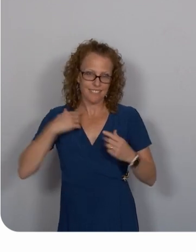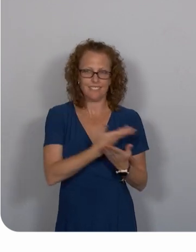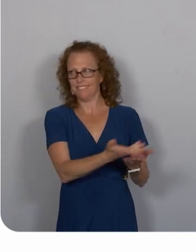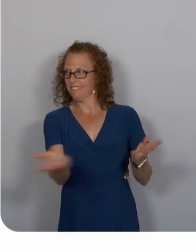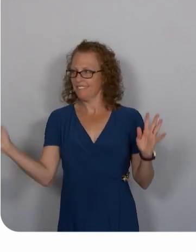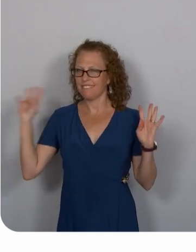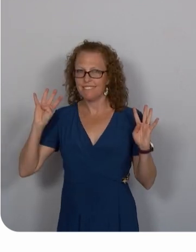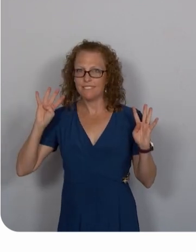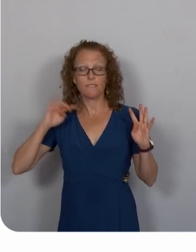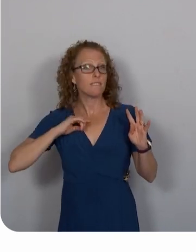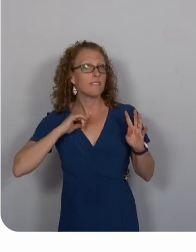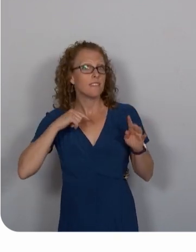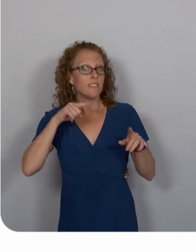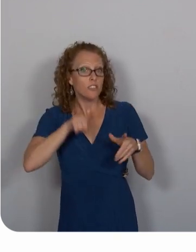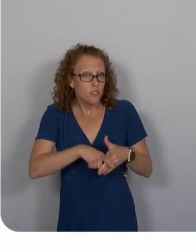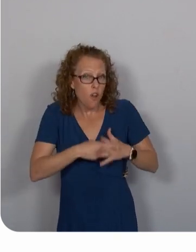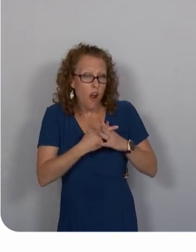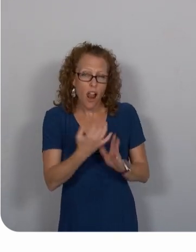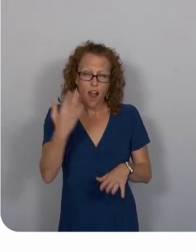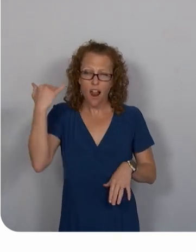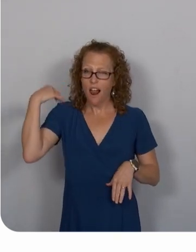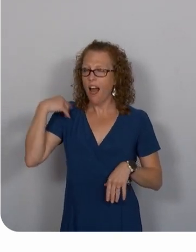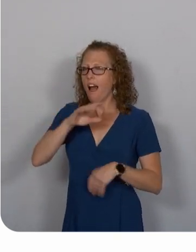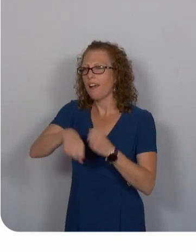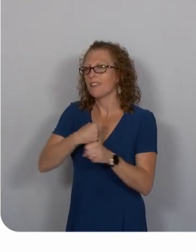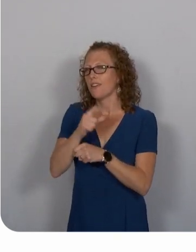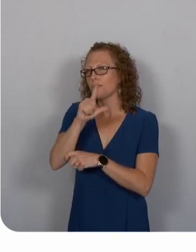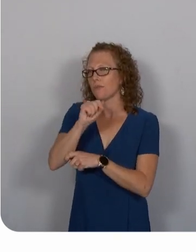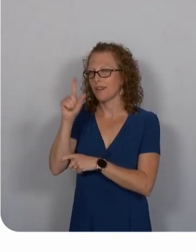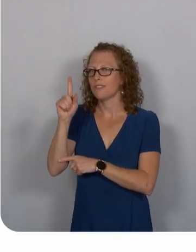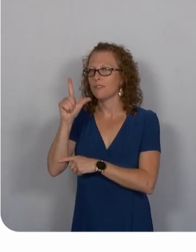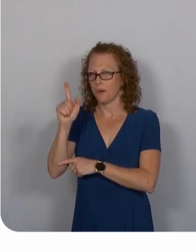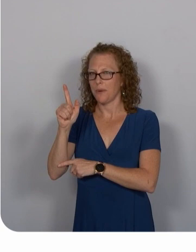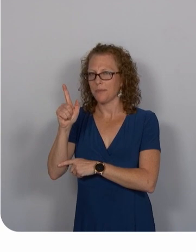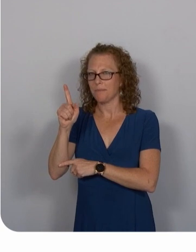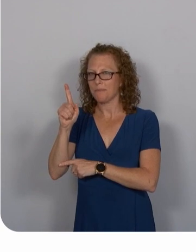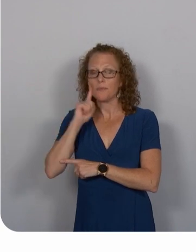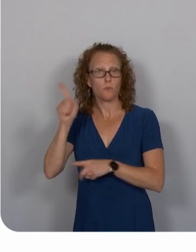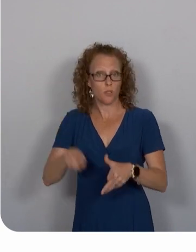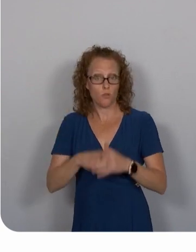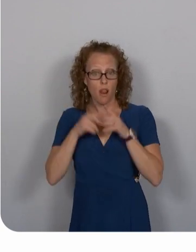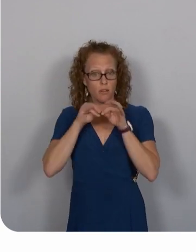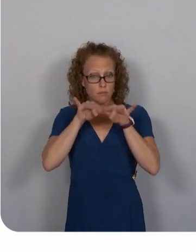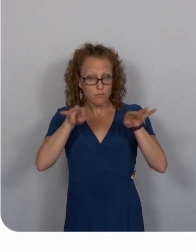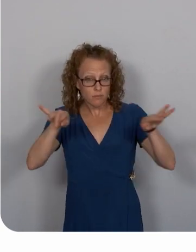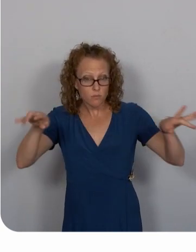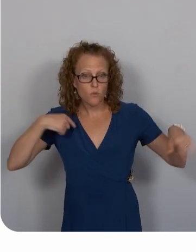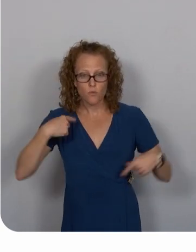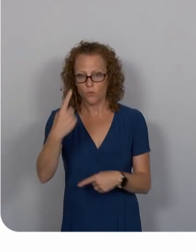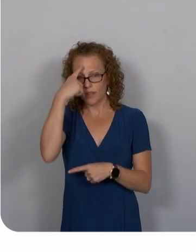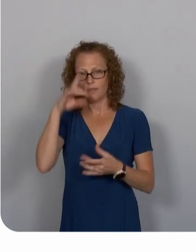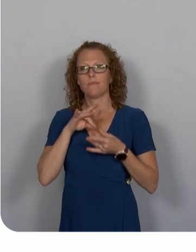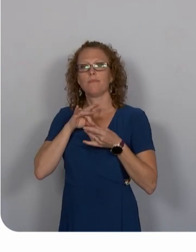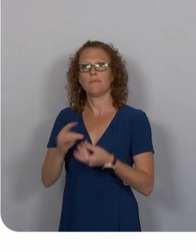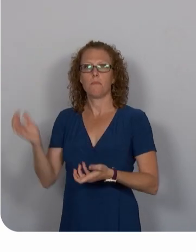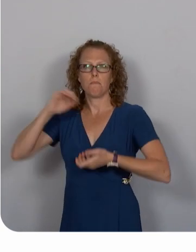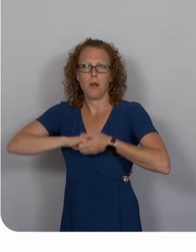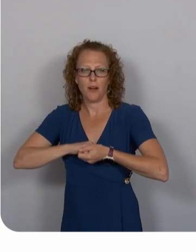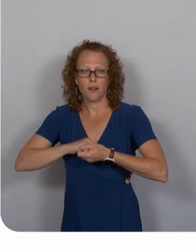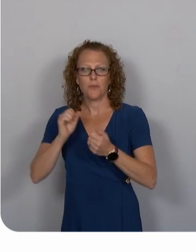journey in 2021 when we launched Ray-Ban Stories with our amazing partner,